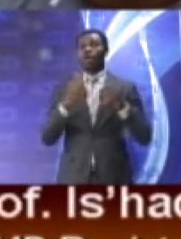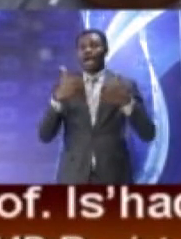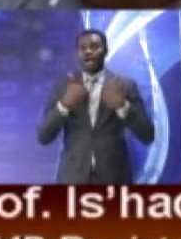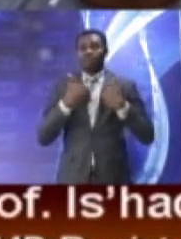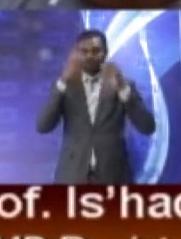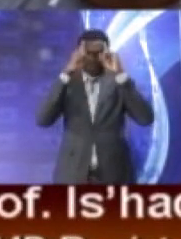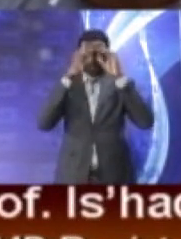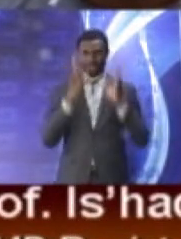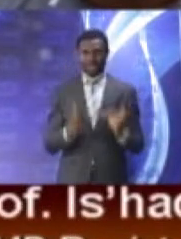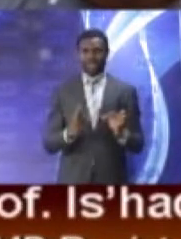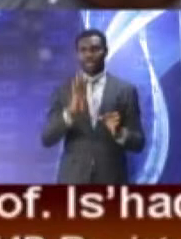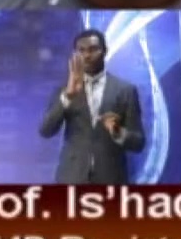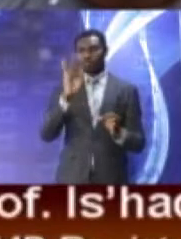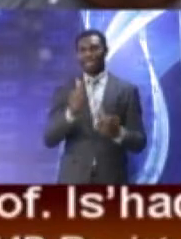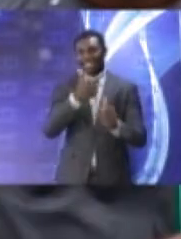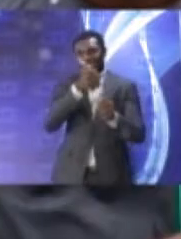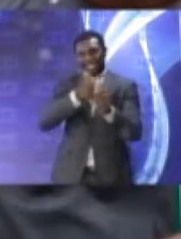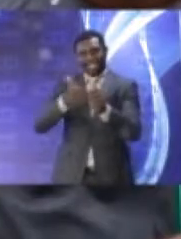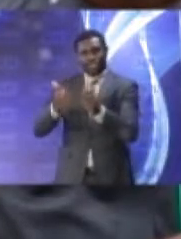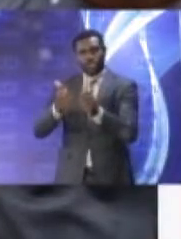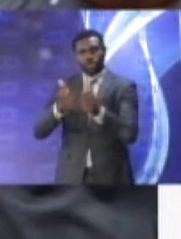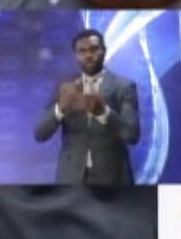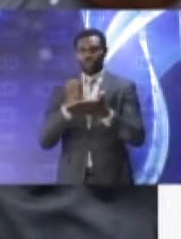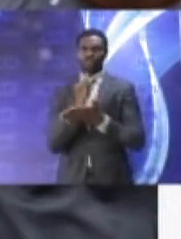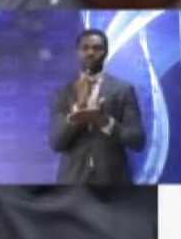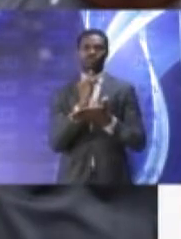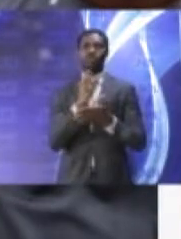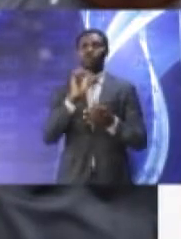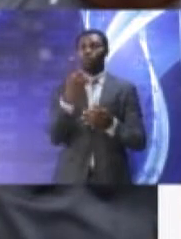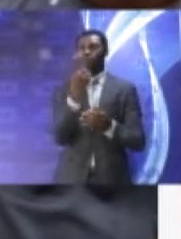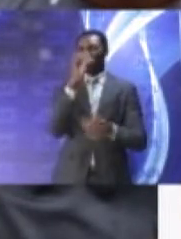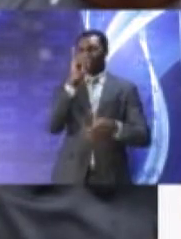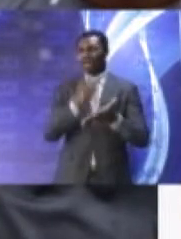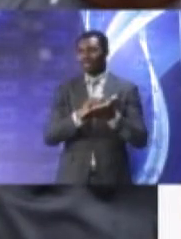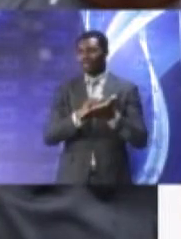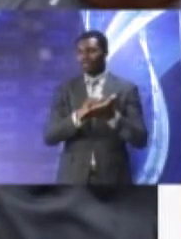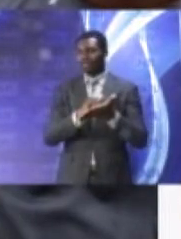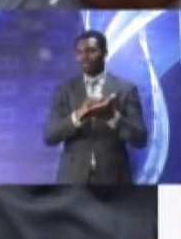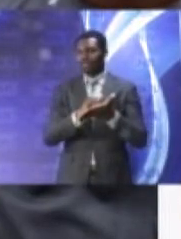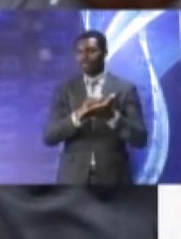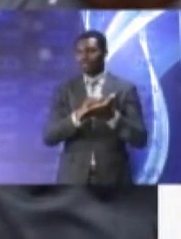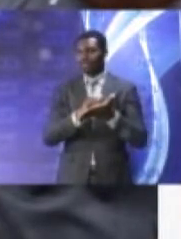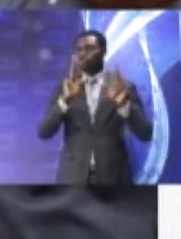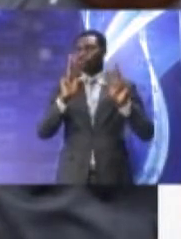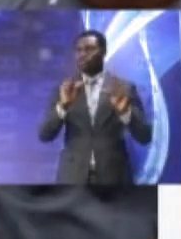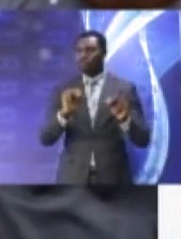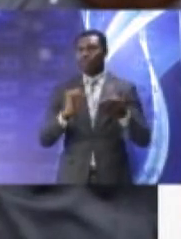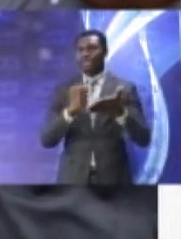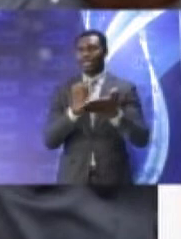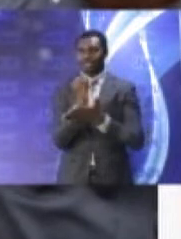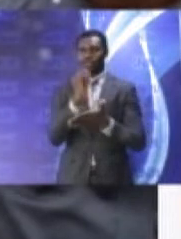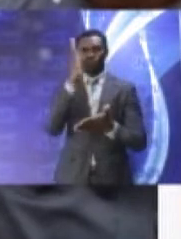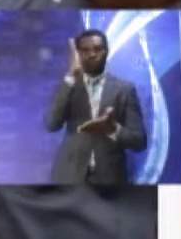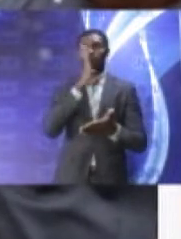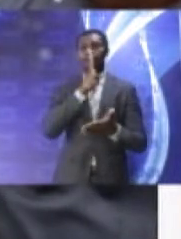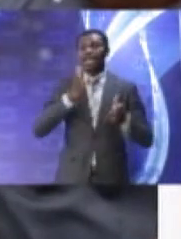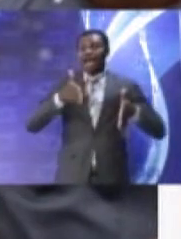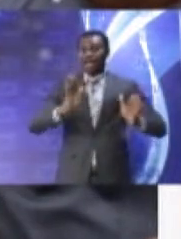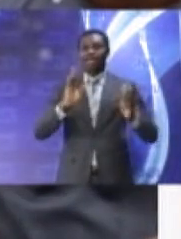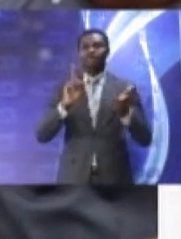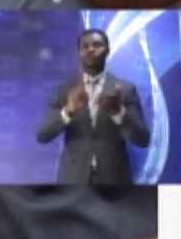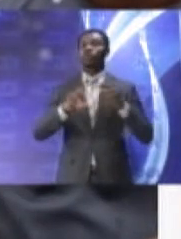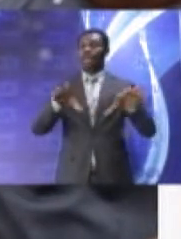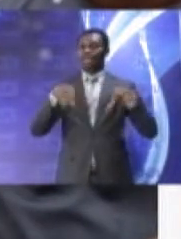decided by each of the institutions, except that no institution will be allowed to admit